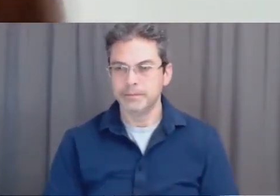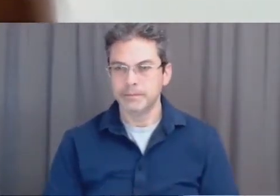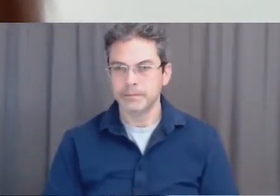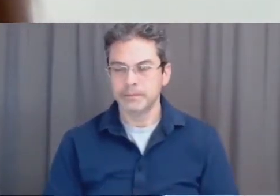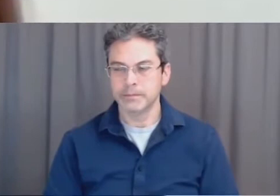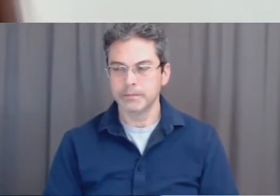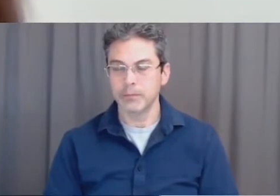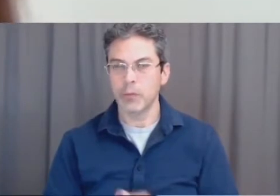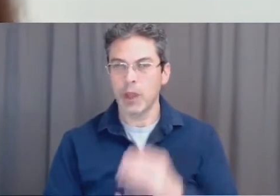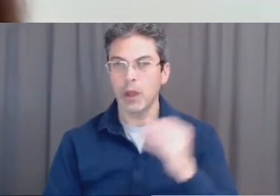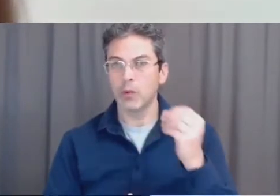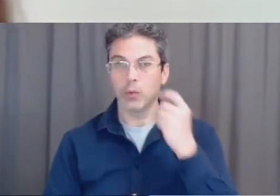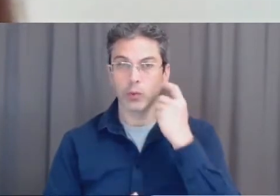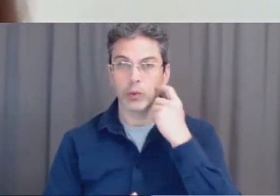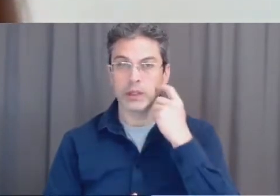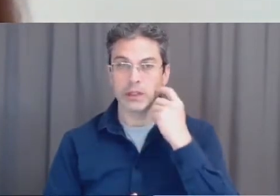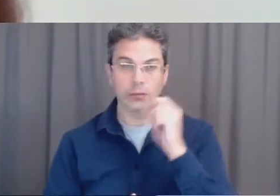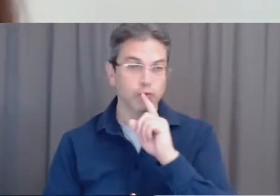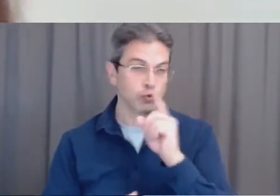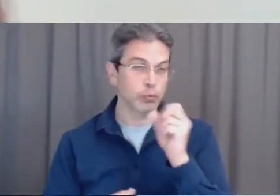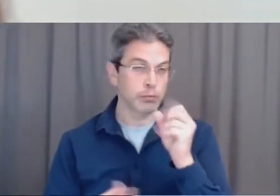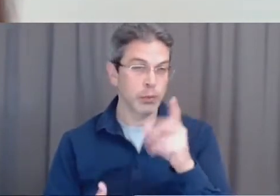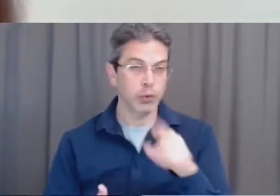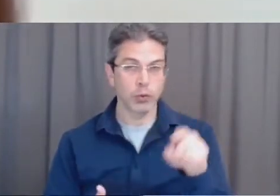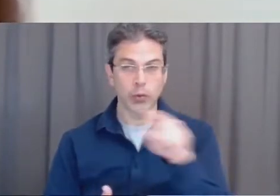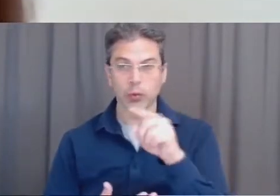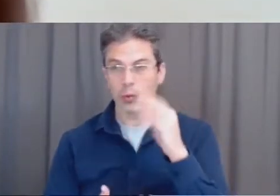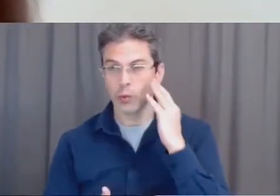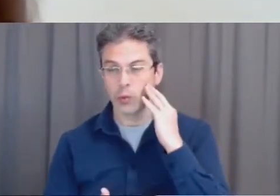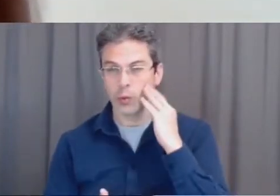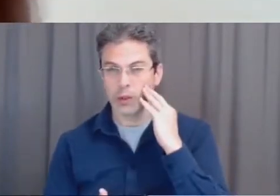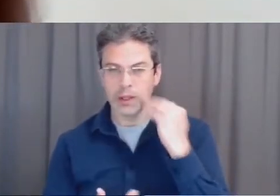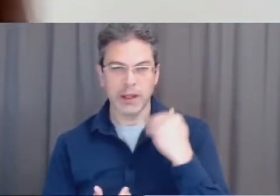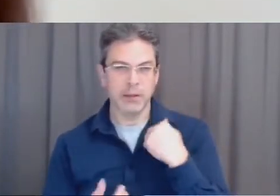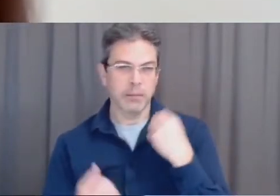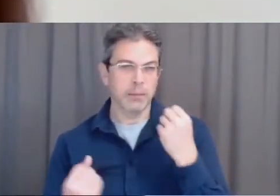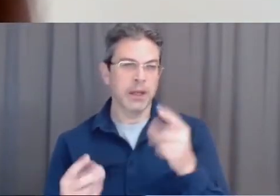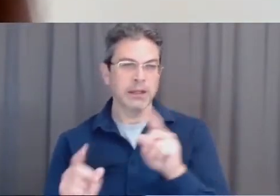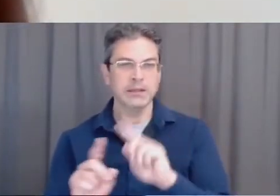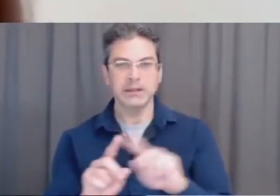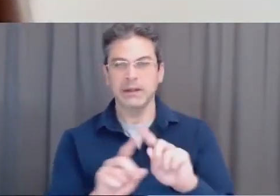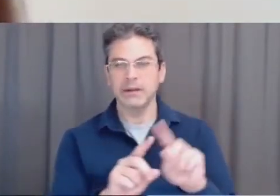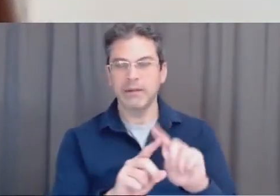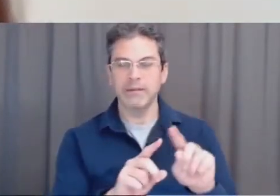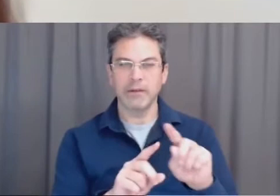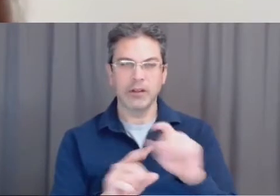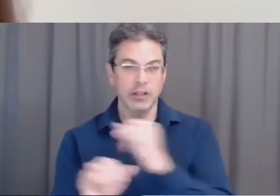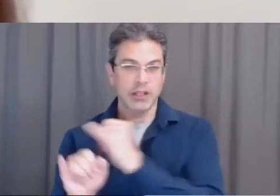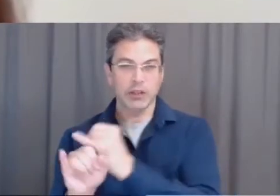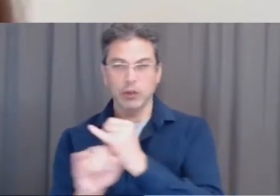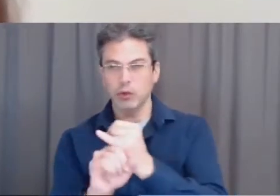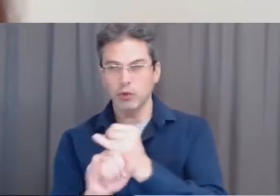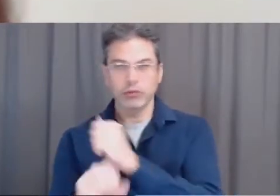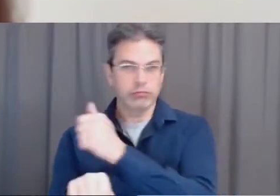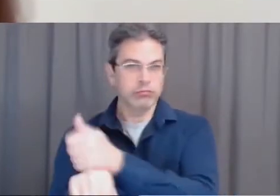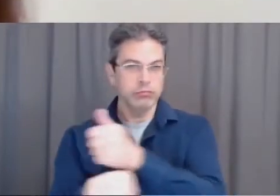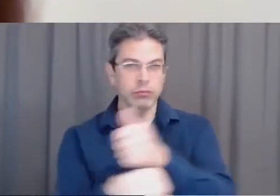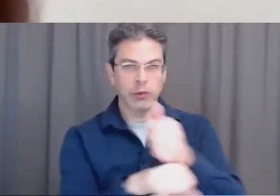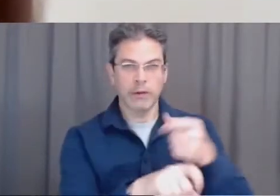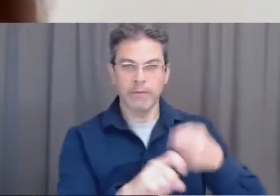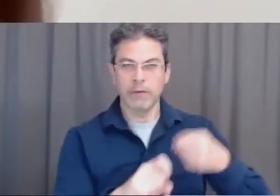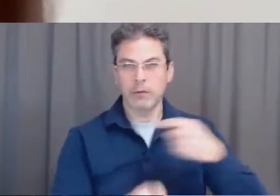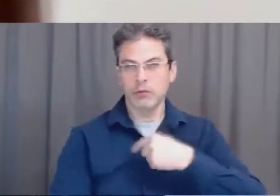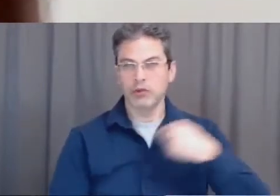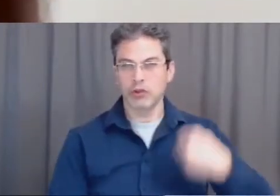Recently, as I'm sure many of you are aware, in addition to these parallel orgs, and there's many different institutions that China's establishing, but some other high-profile